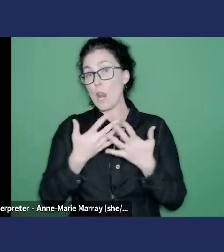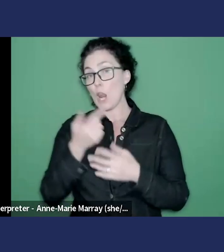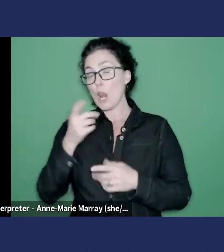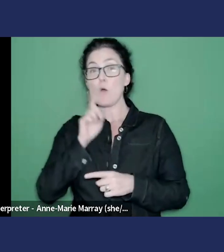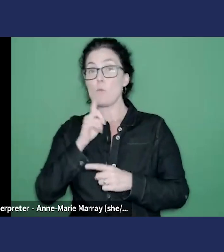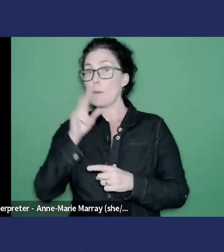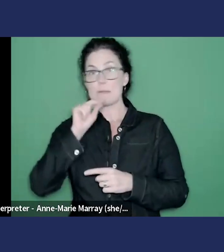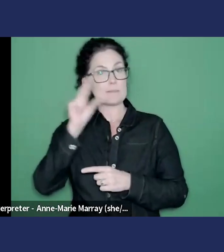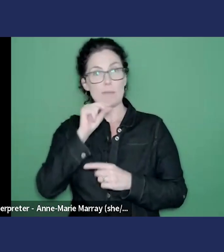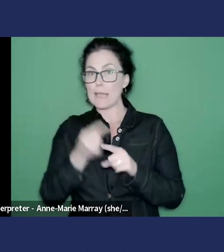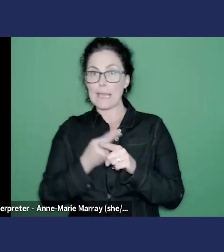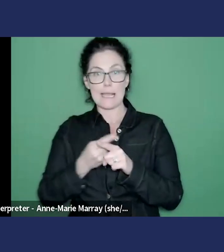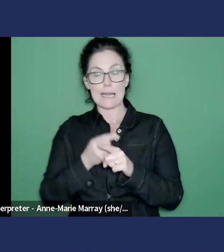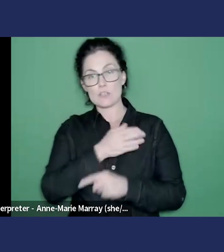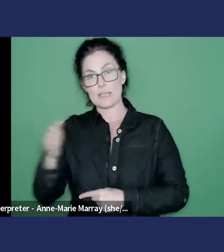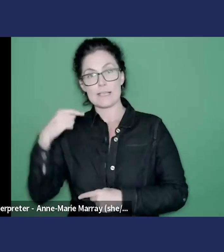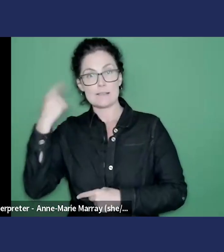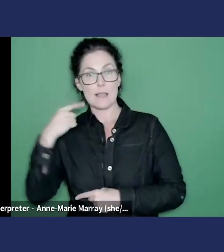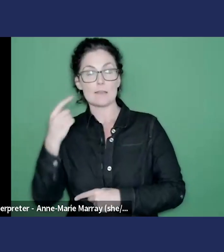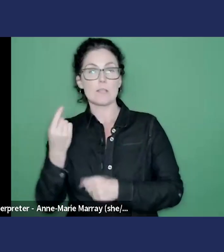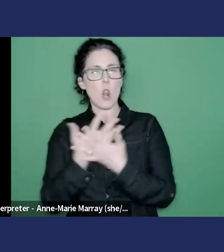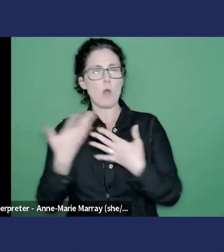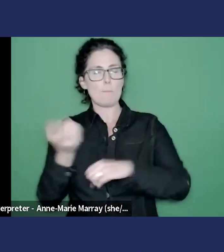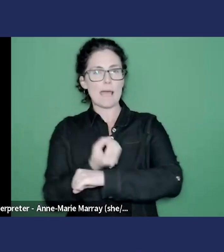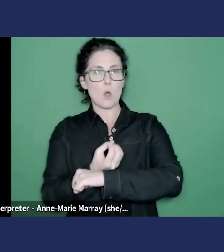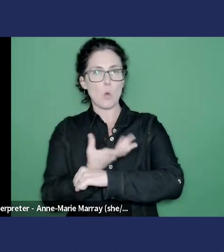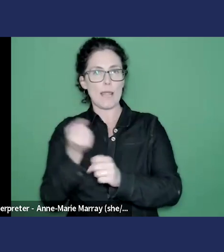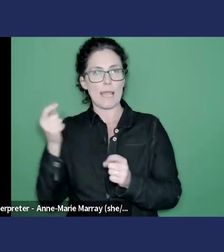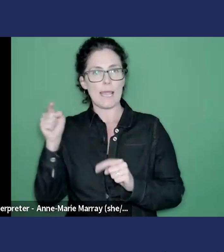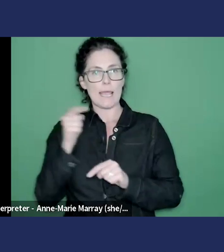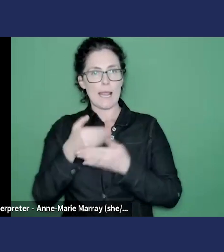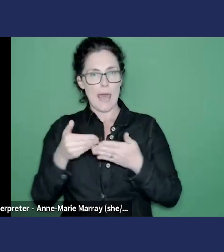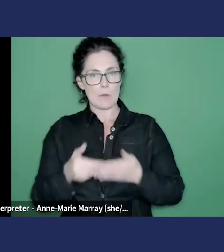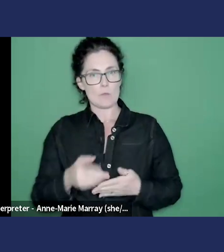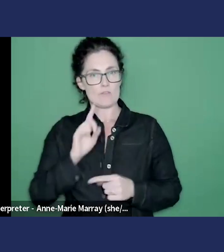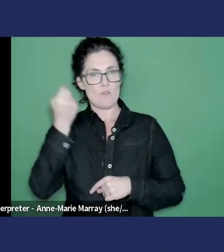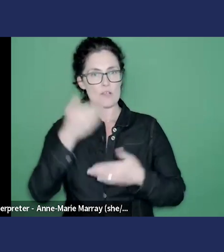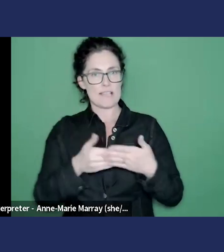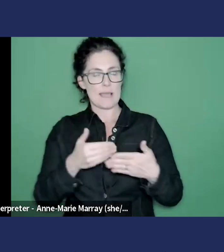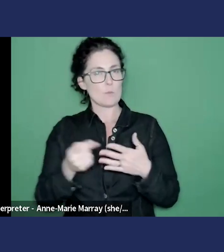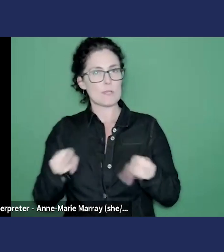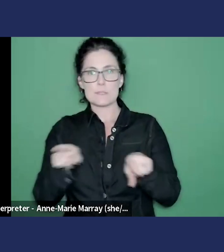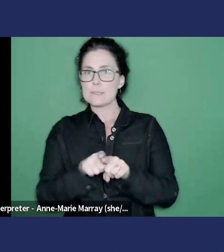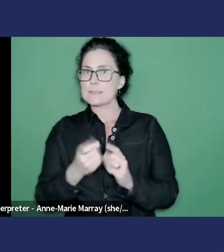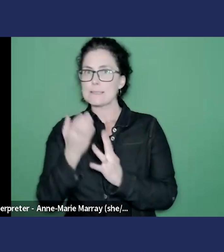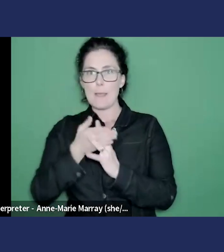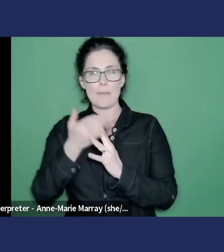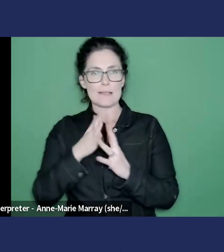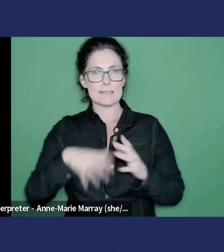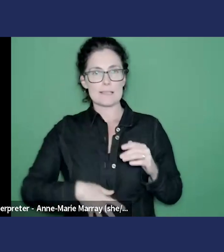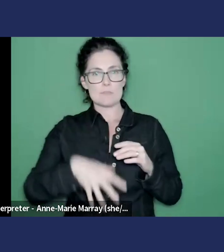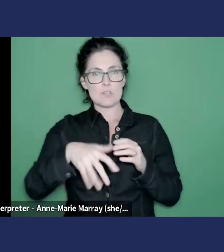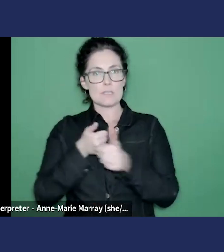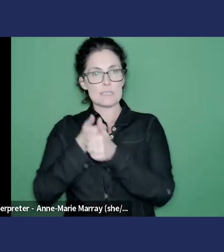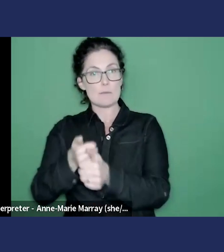speak English, are from a Bengali background largely, they don't always have access to the same maternity support groups that women in